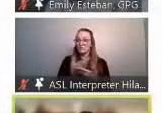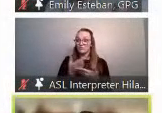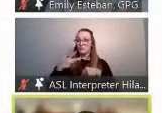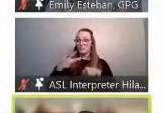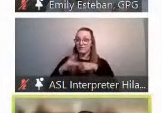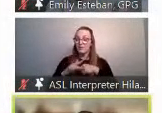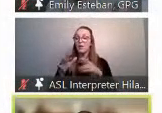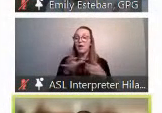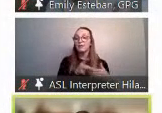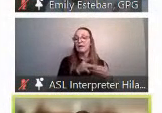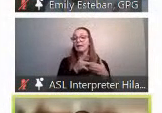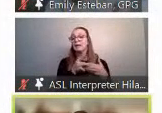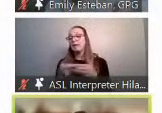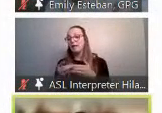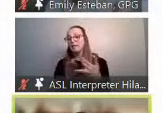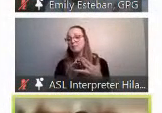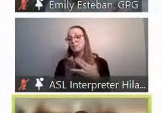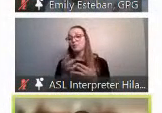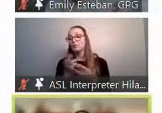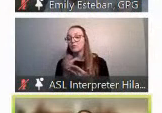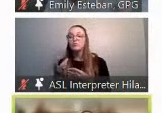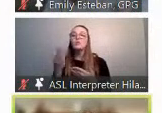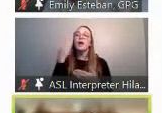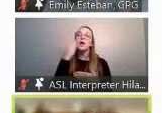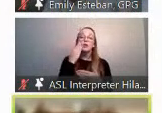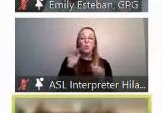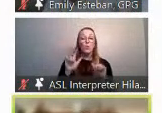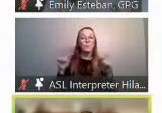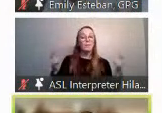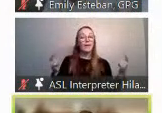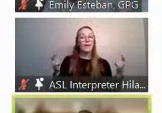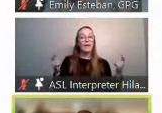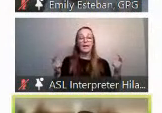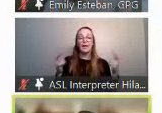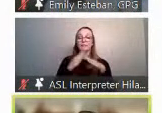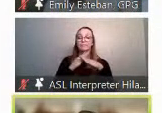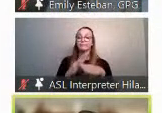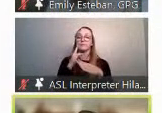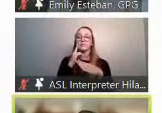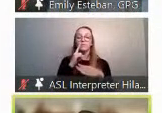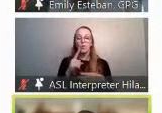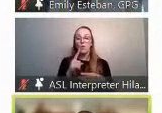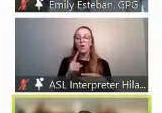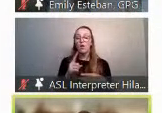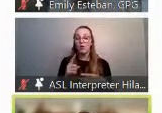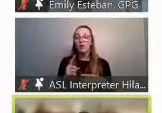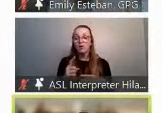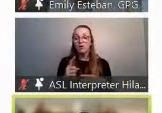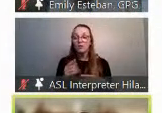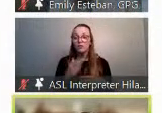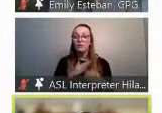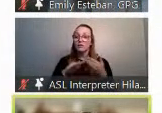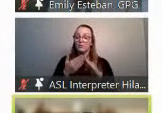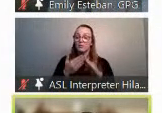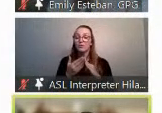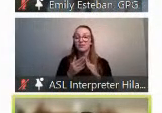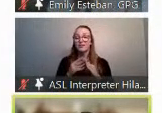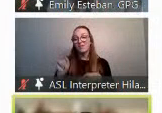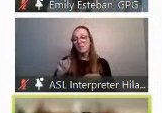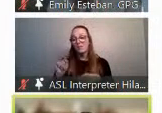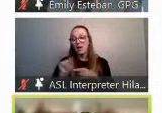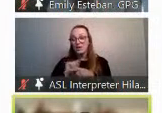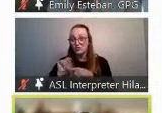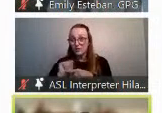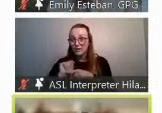them to those resources. So for example, I know a big barrier is potty training. And some 3 and 4-year-olds might not be potty